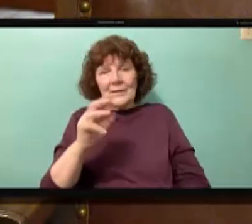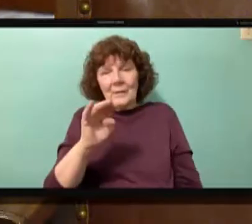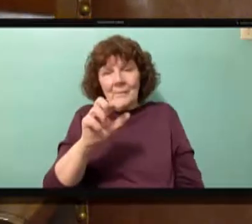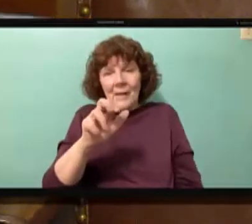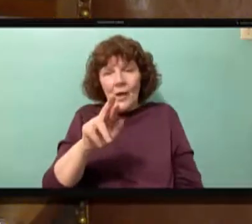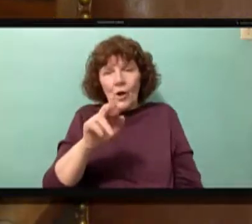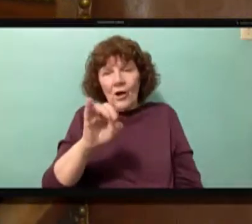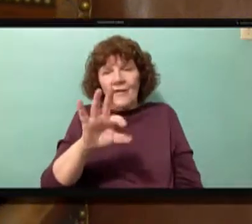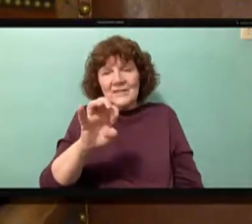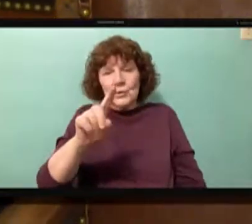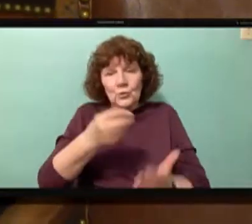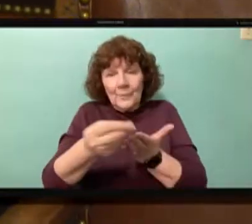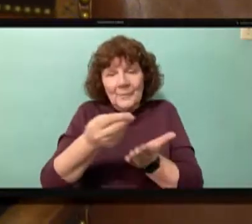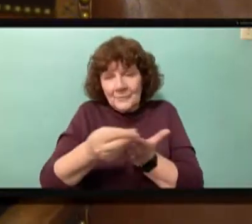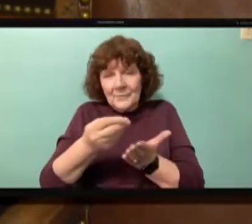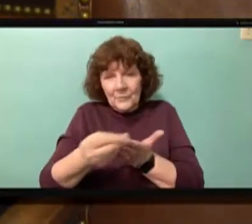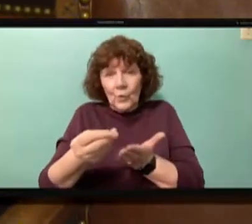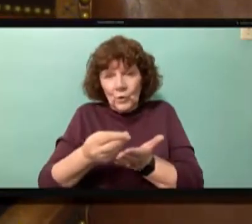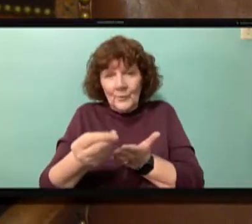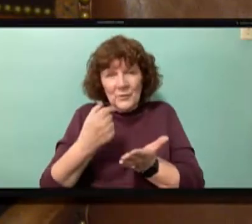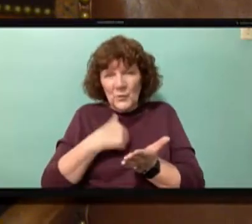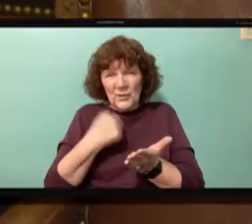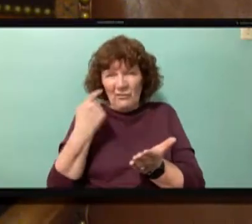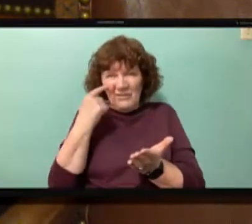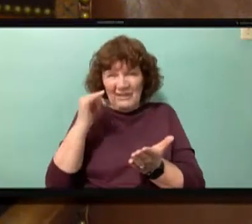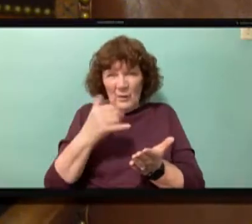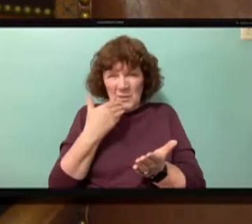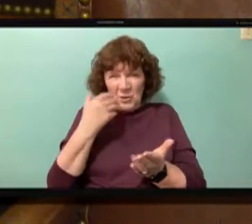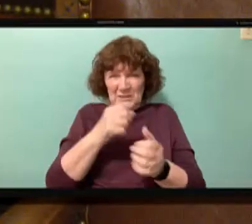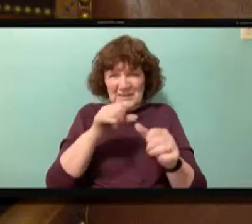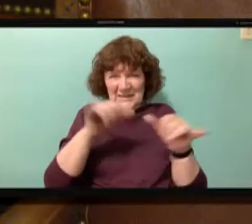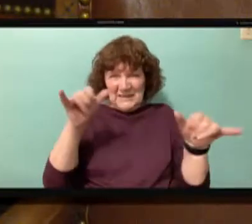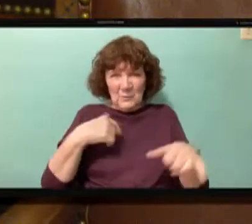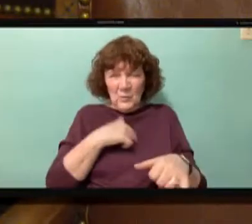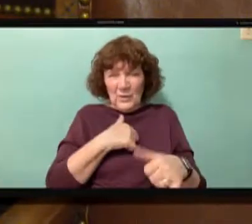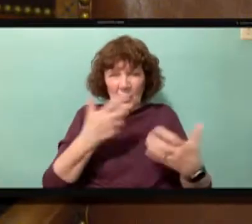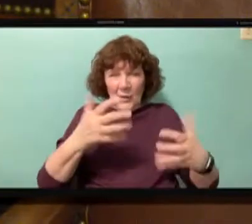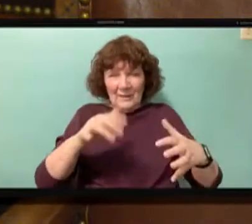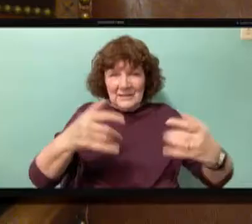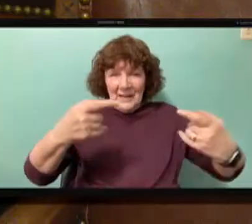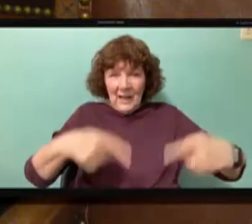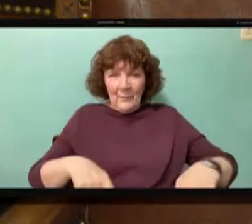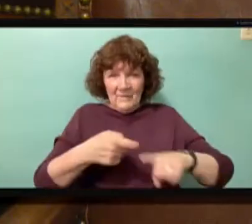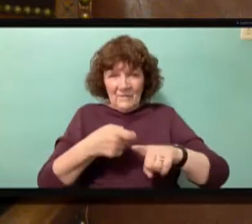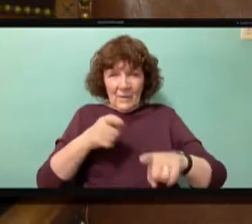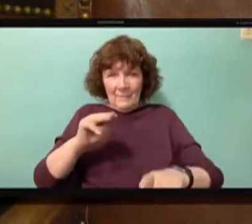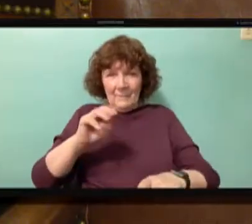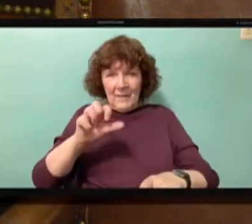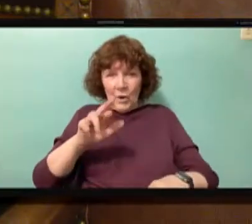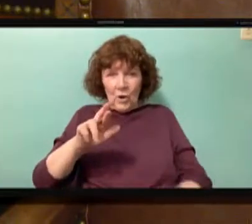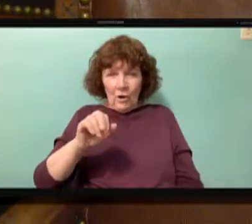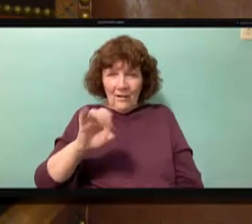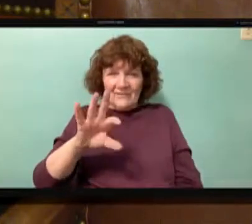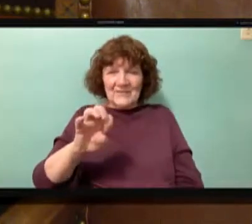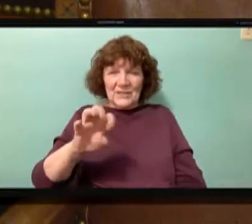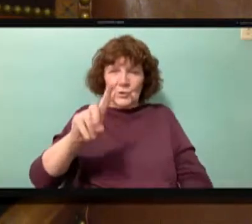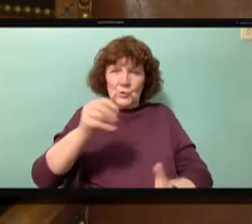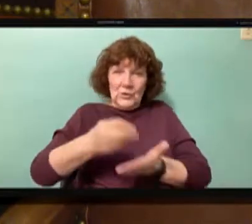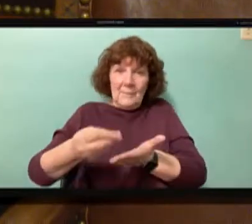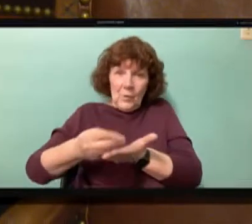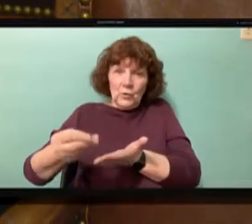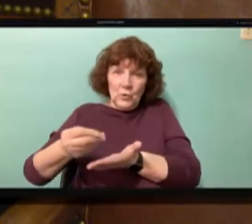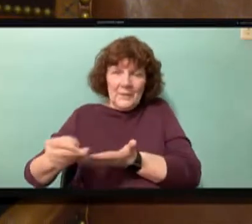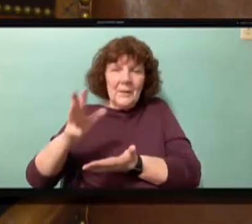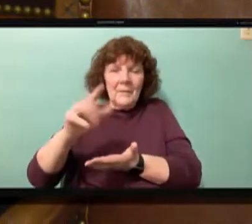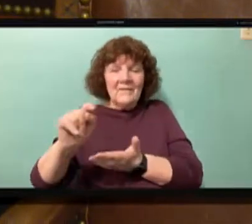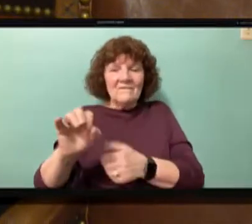a good system, right? You know, we wouldn't want that actually happening in the mayor's office, but functionally, it's not far from